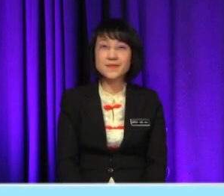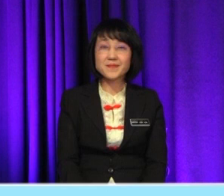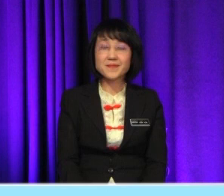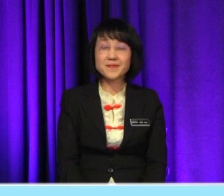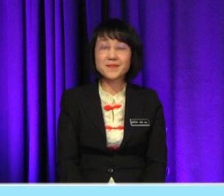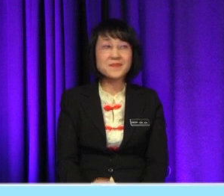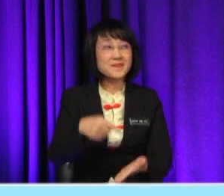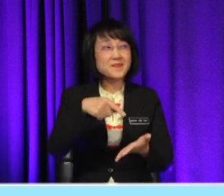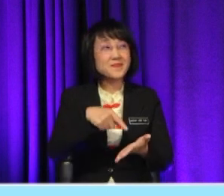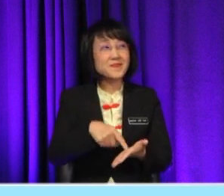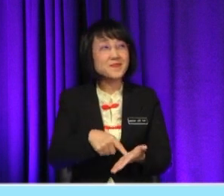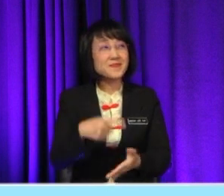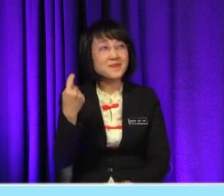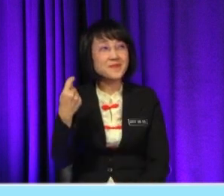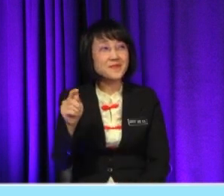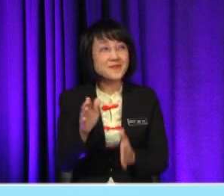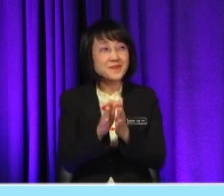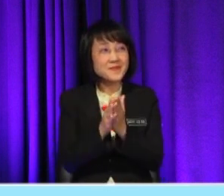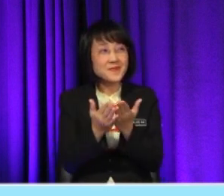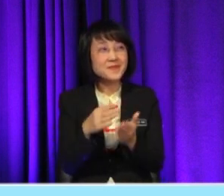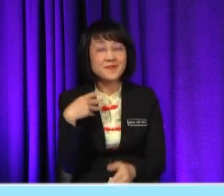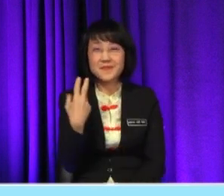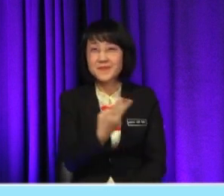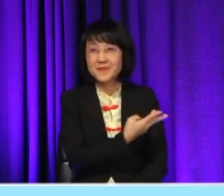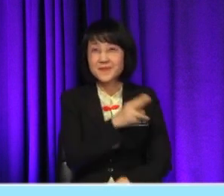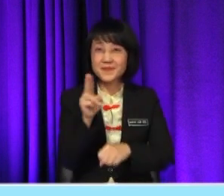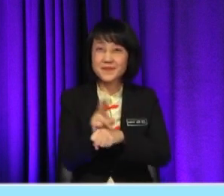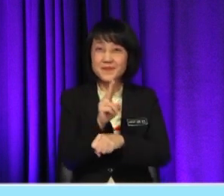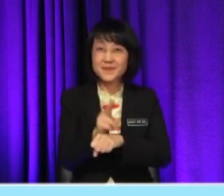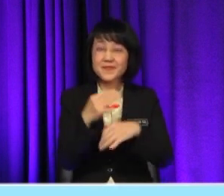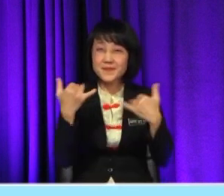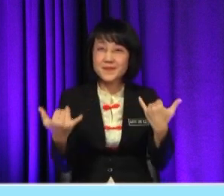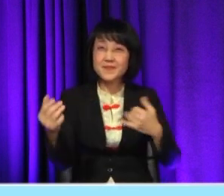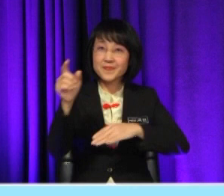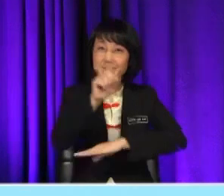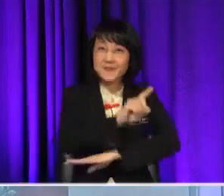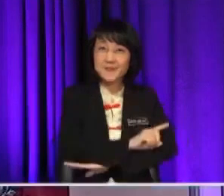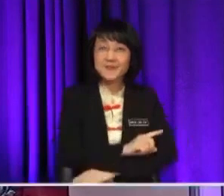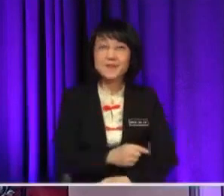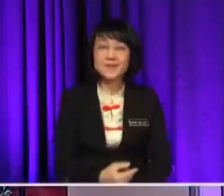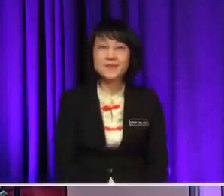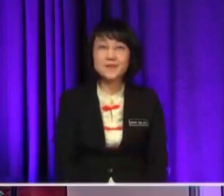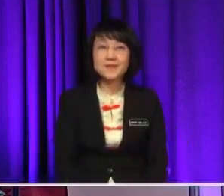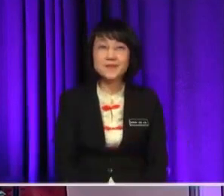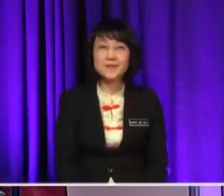this is the textbook that we are going to use today. For those of you at home, you could